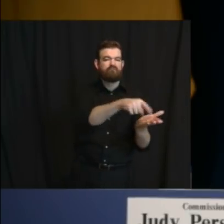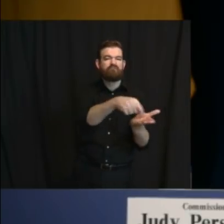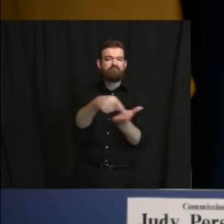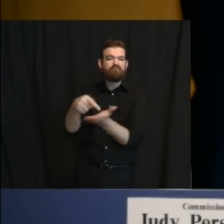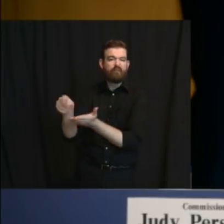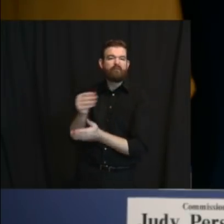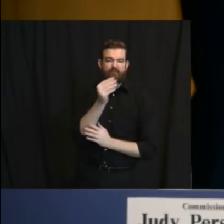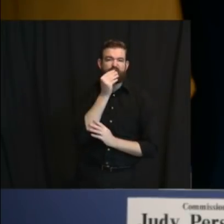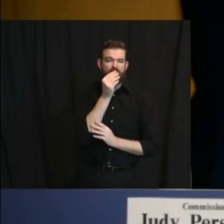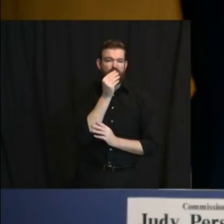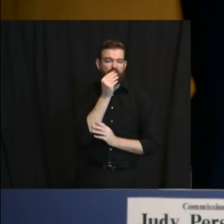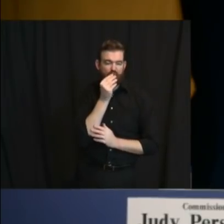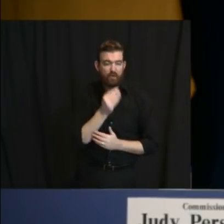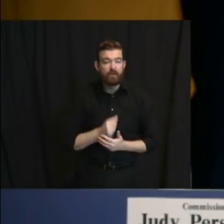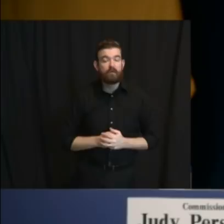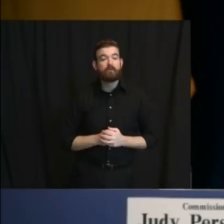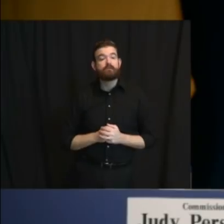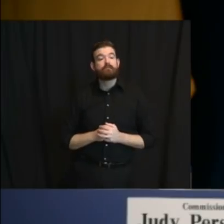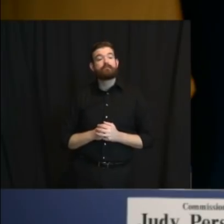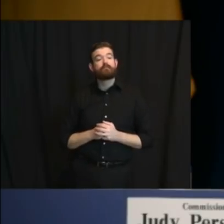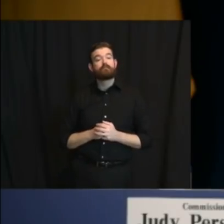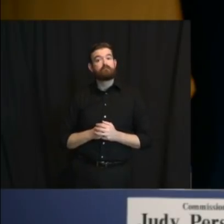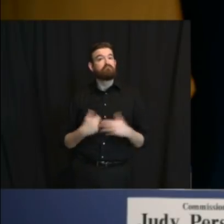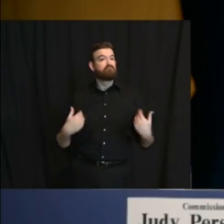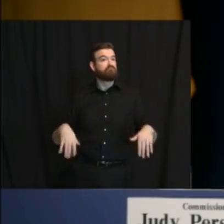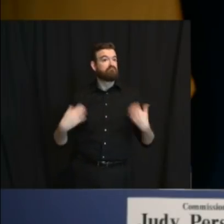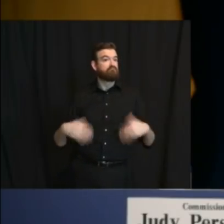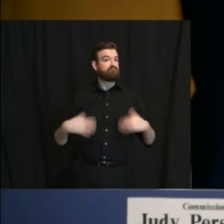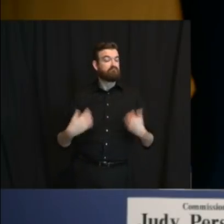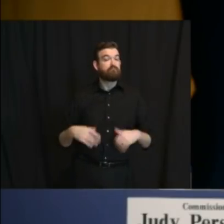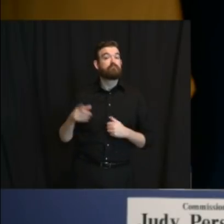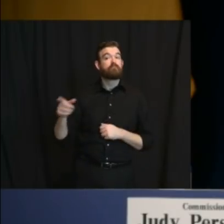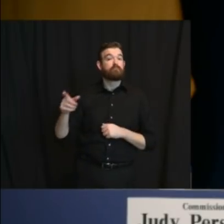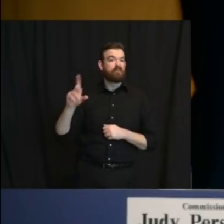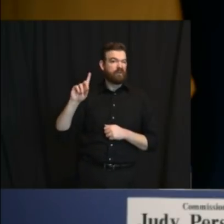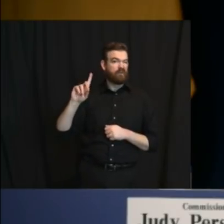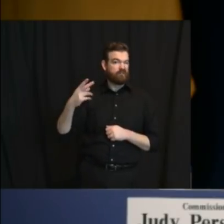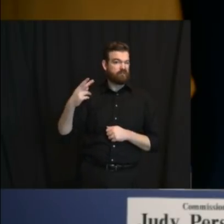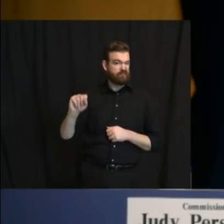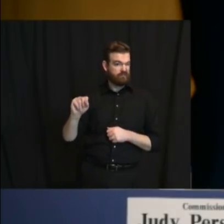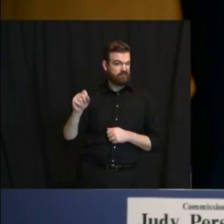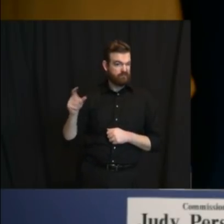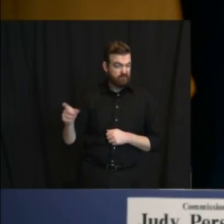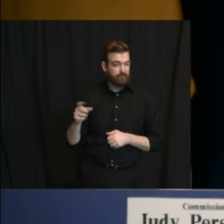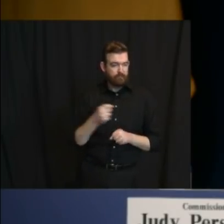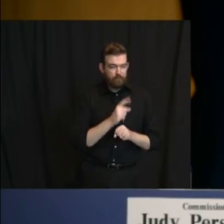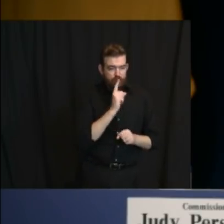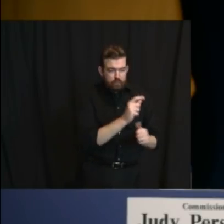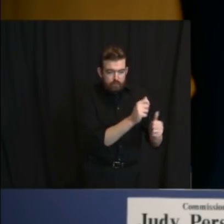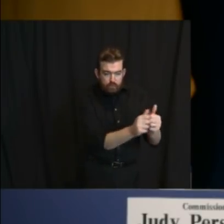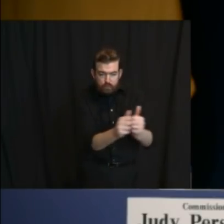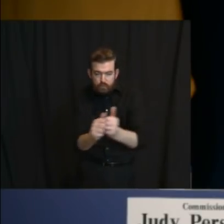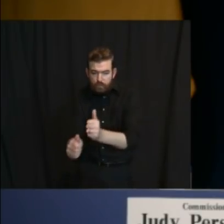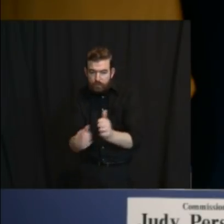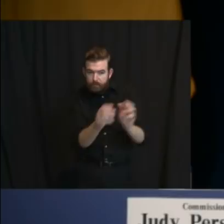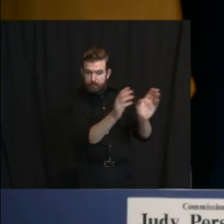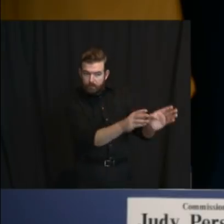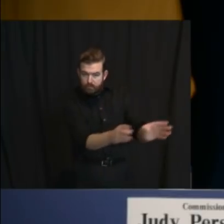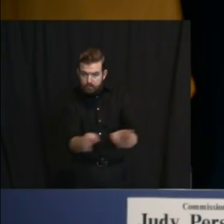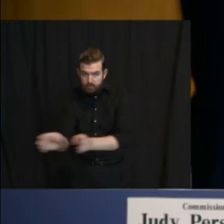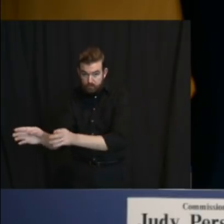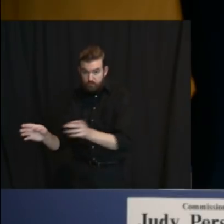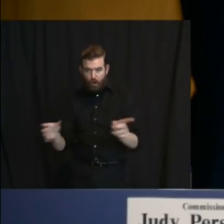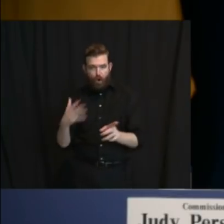emergency. Human Services is also ensuring that everyone whose benefits were up for renewal